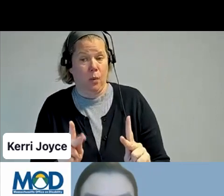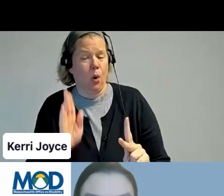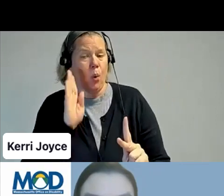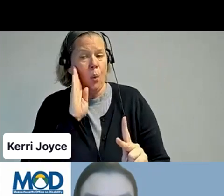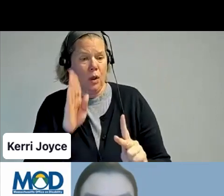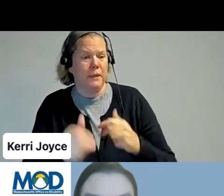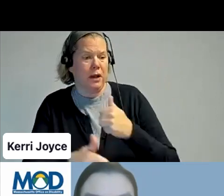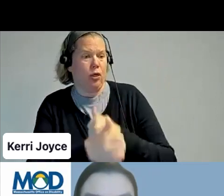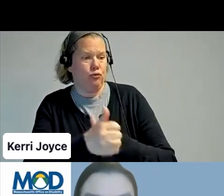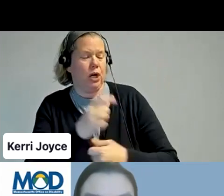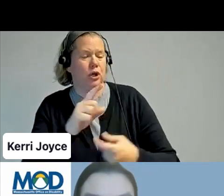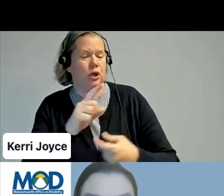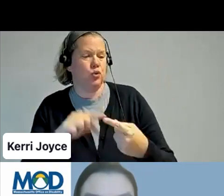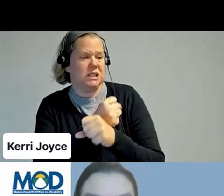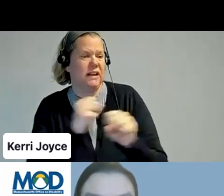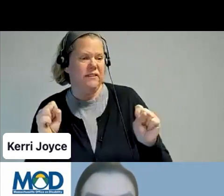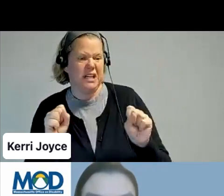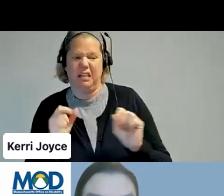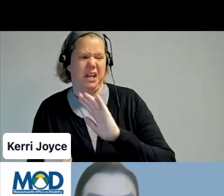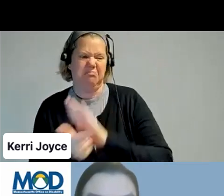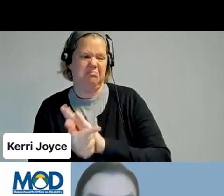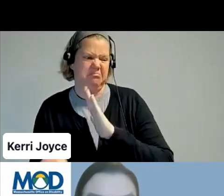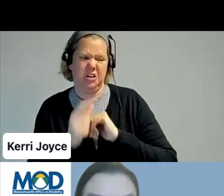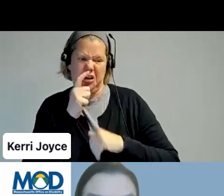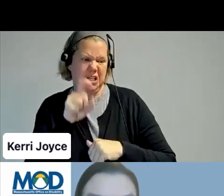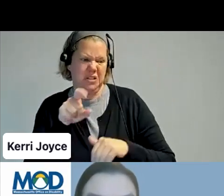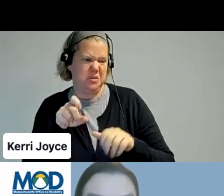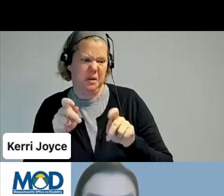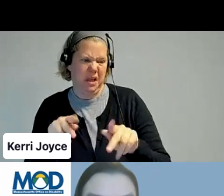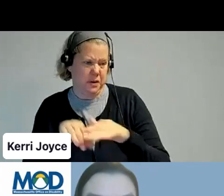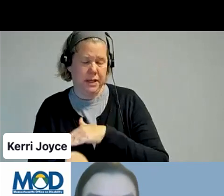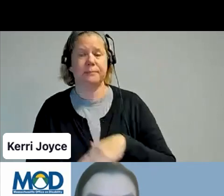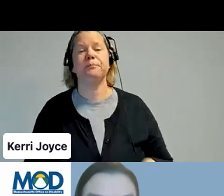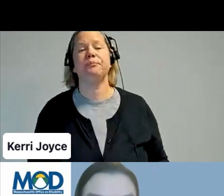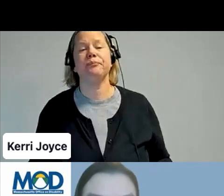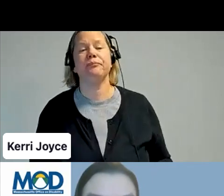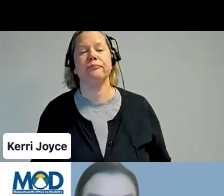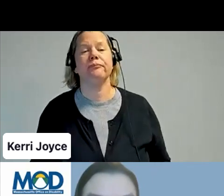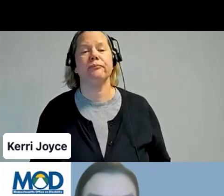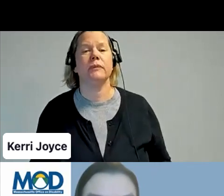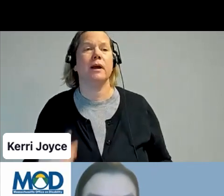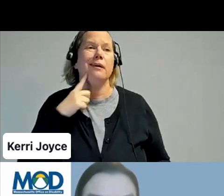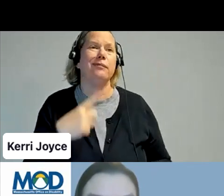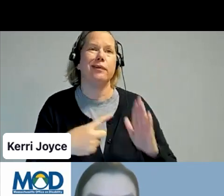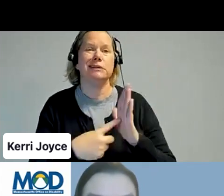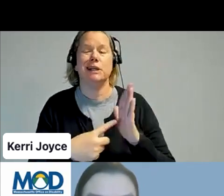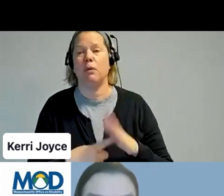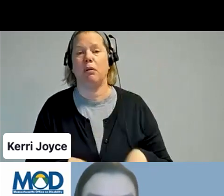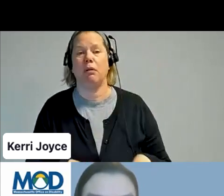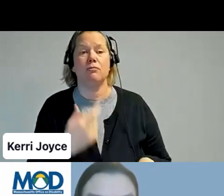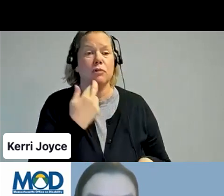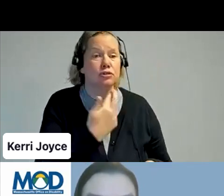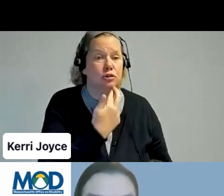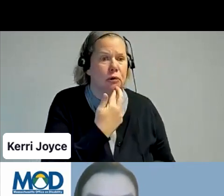direct threat to safety. I'd like to point out in particular, food serving areas